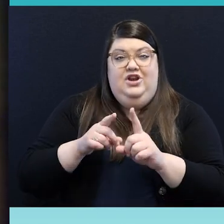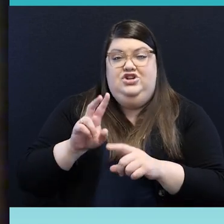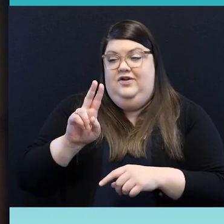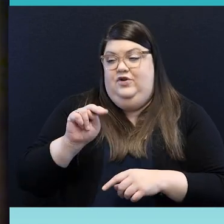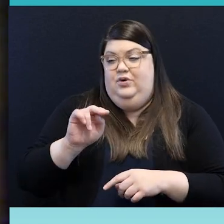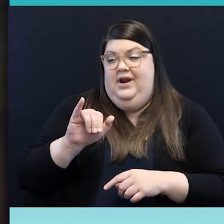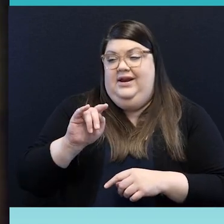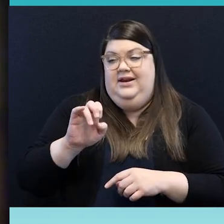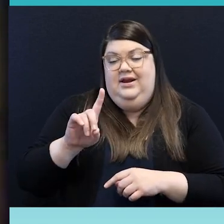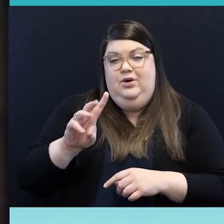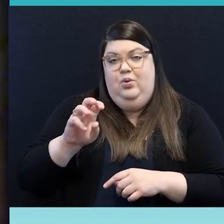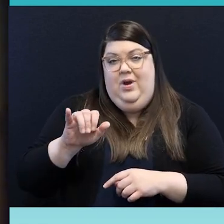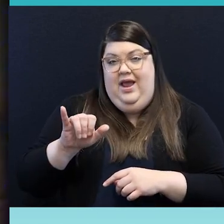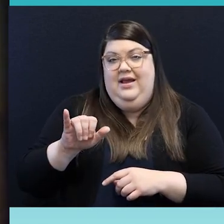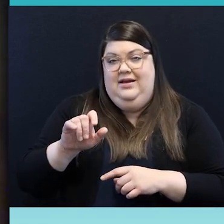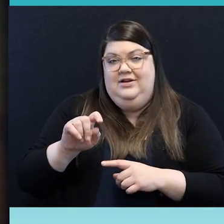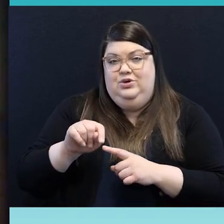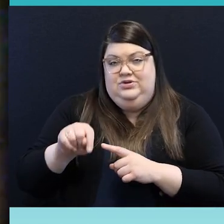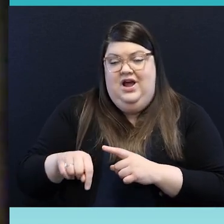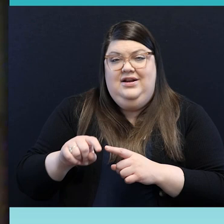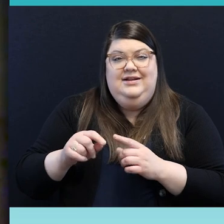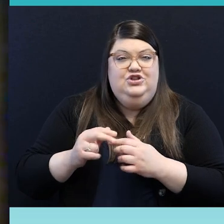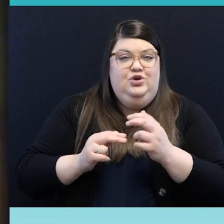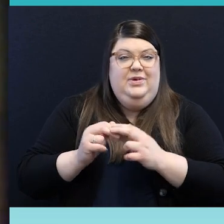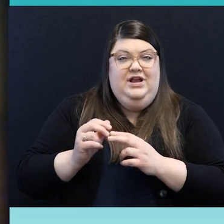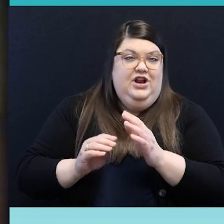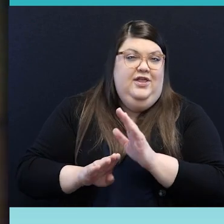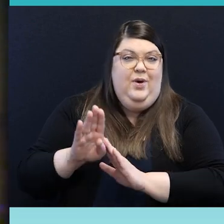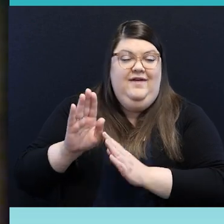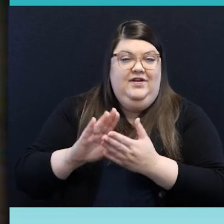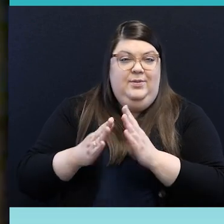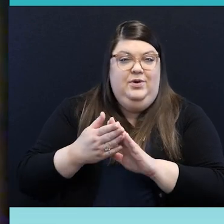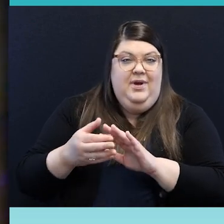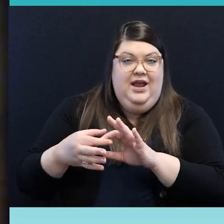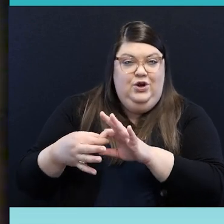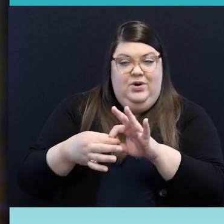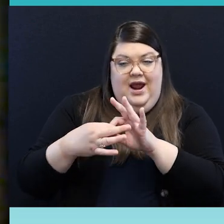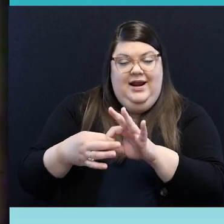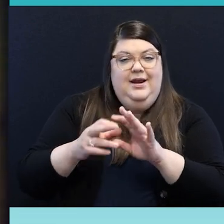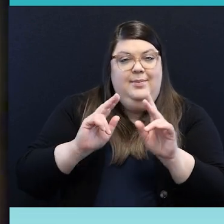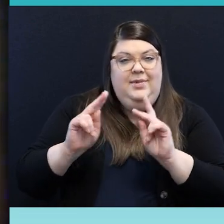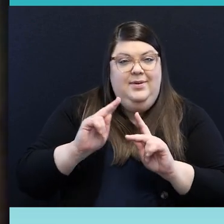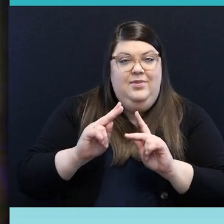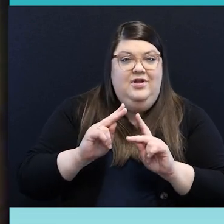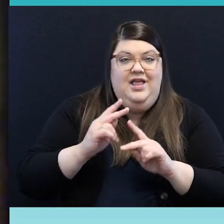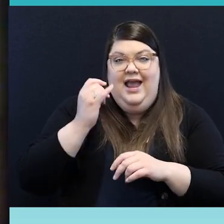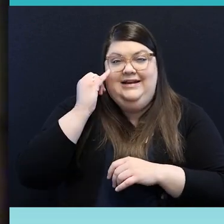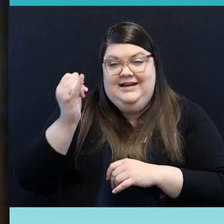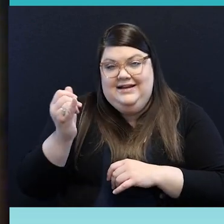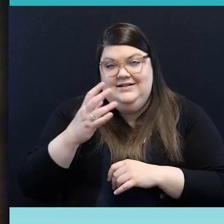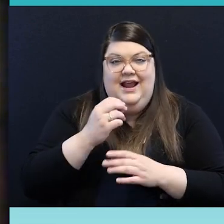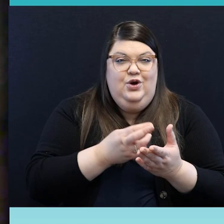Southern Arizona is to build a thriving community by uniting people, ideas, and resources. And